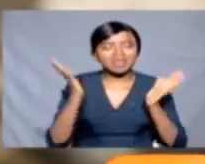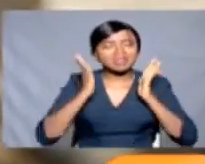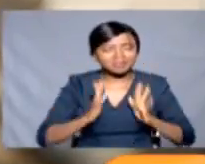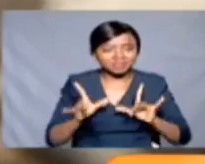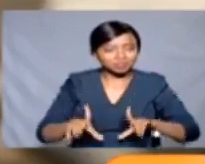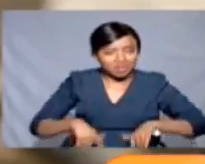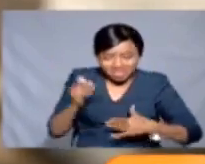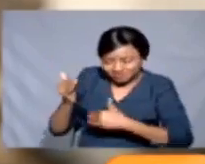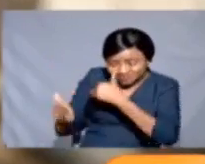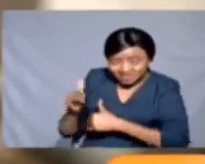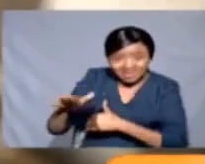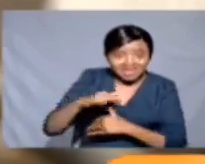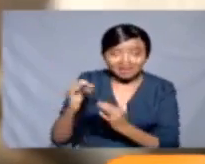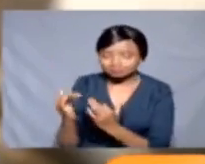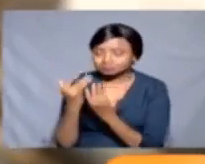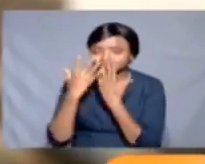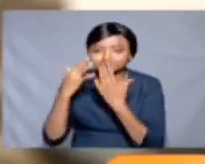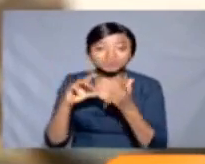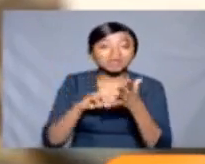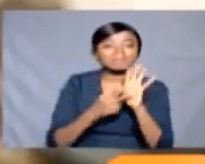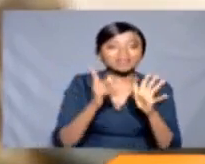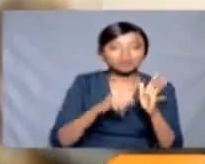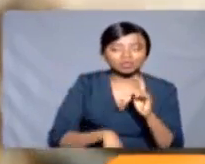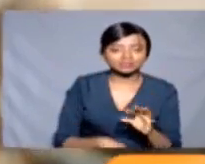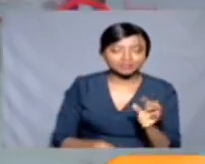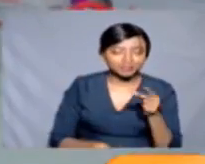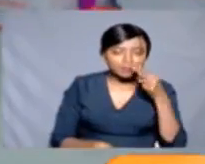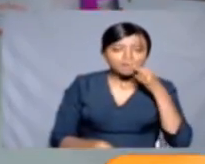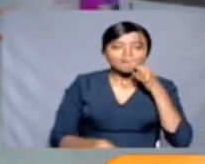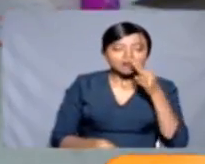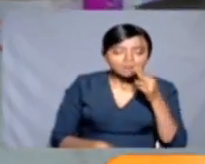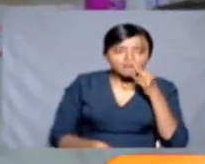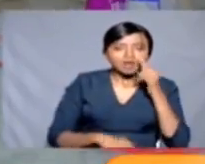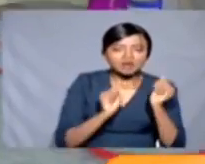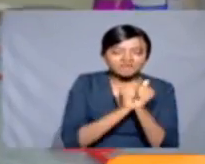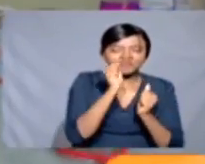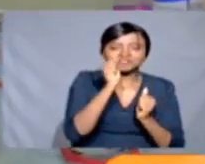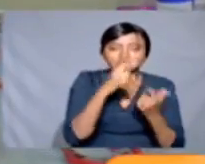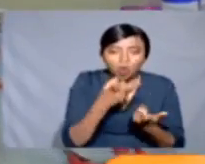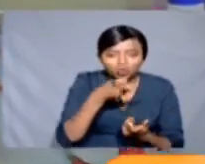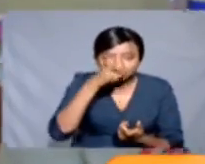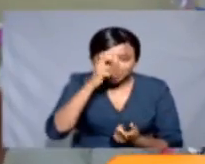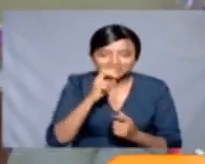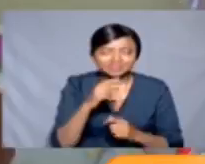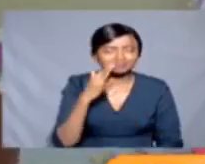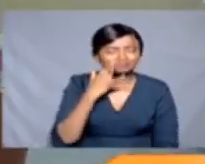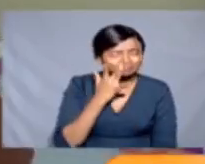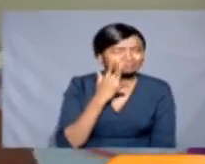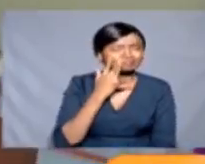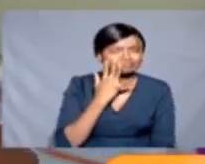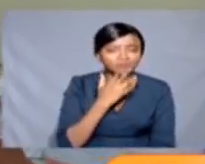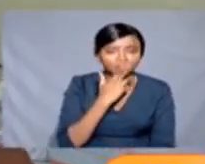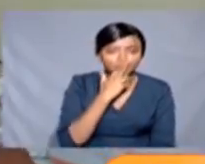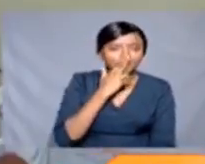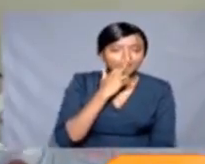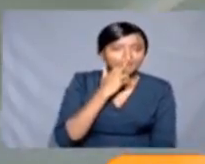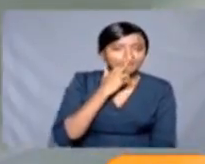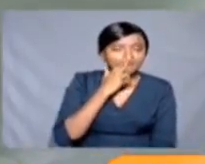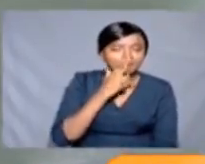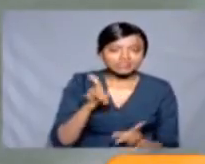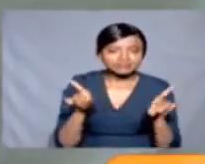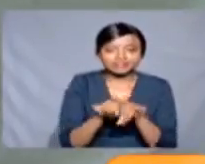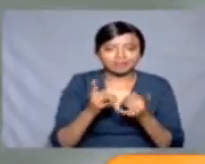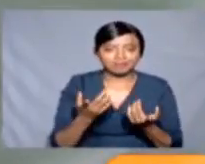concentration is like smoking 15 to 20 cigarettes a day. Vincent is a clinician at Tumaini Medical